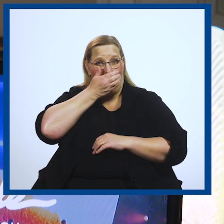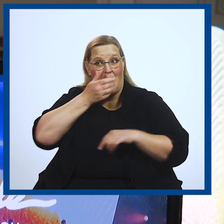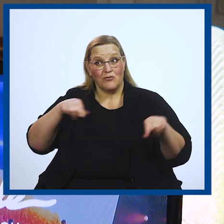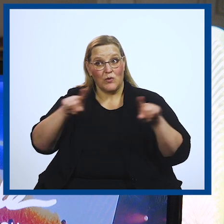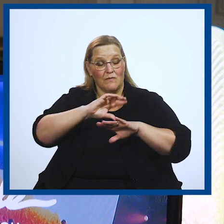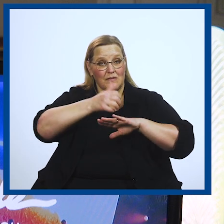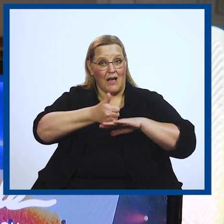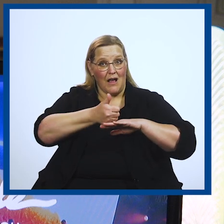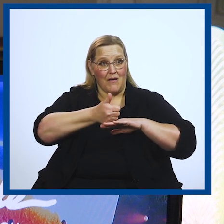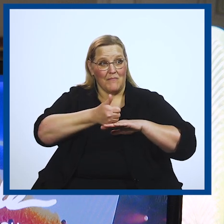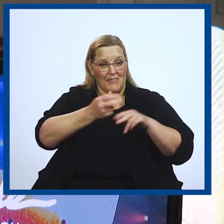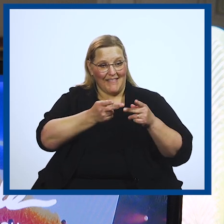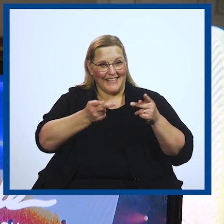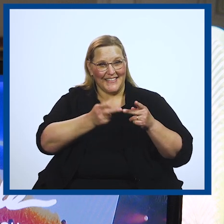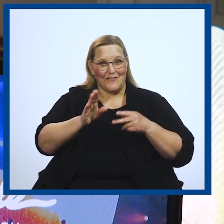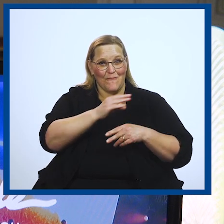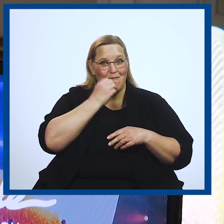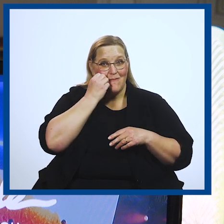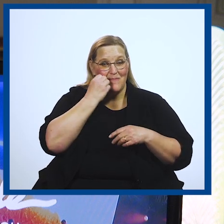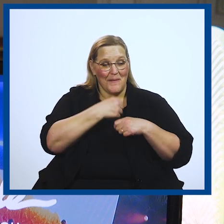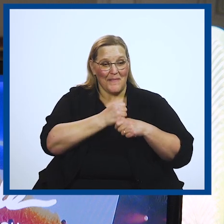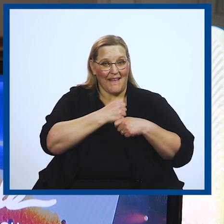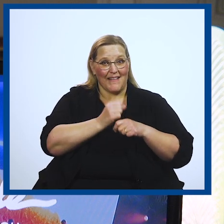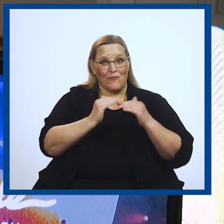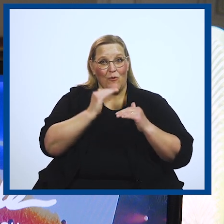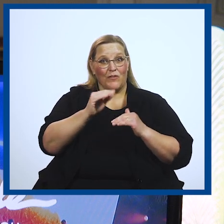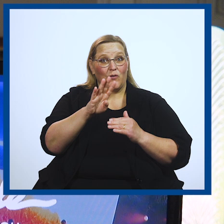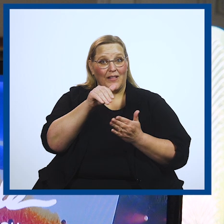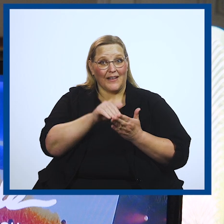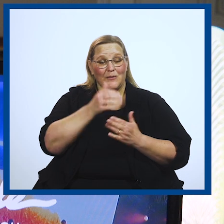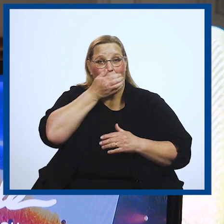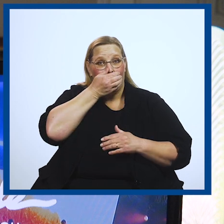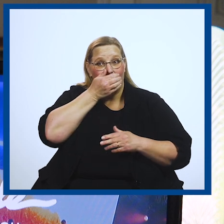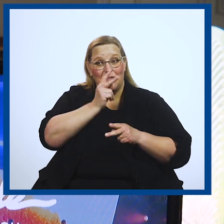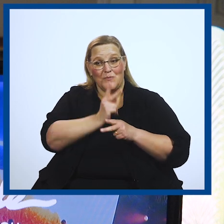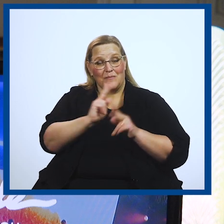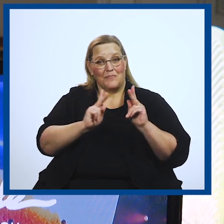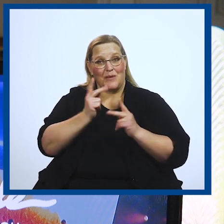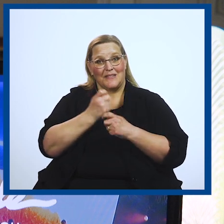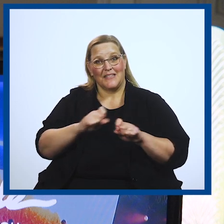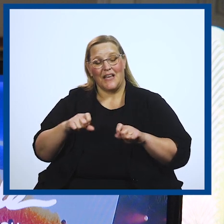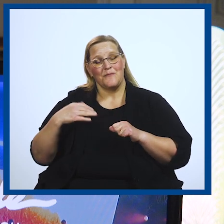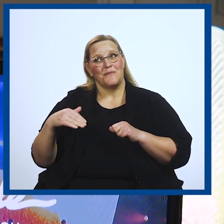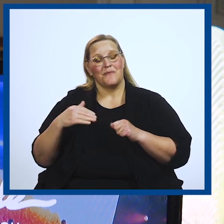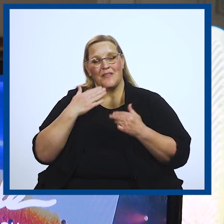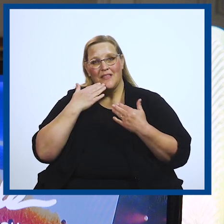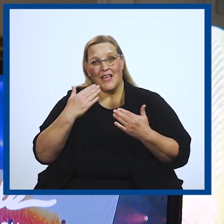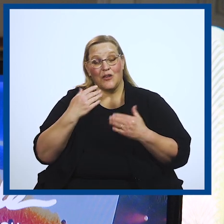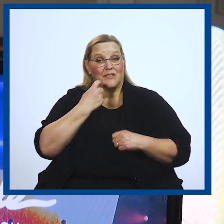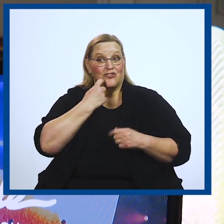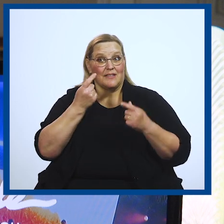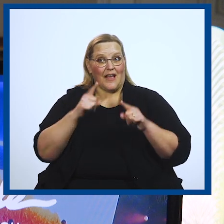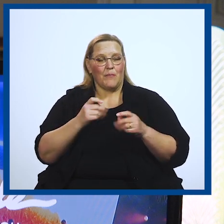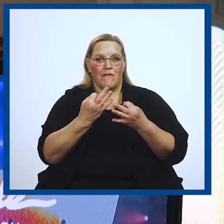in your homes, and to date, you've made over 4,000 masks just to keep people safe. Way to go. Matter of fact, just happened. We have a